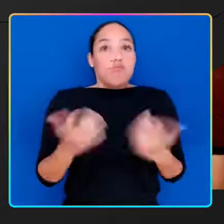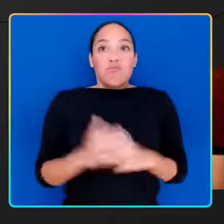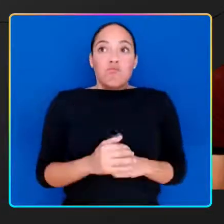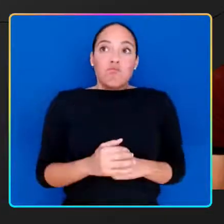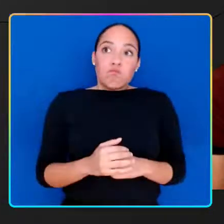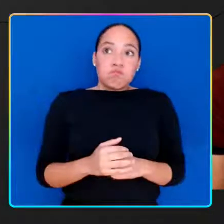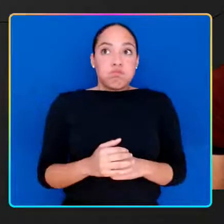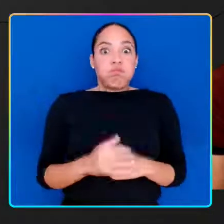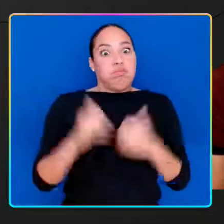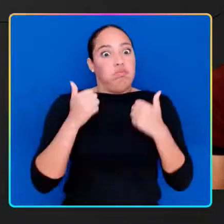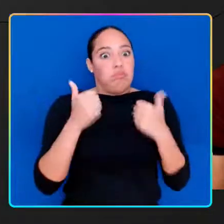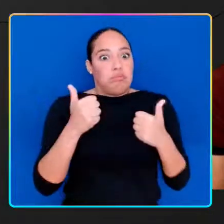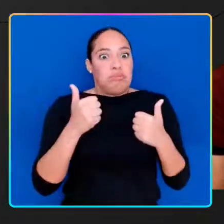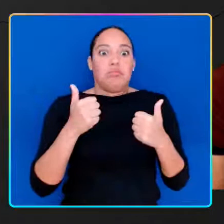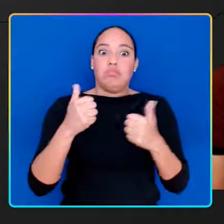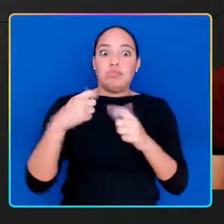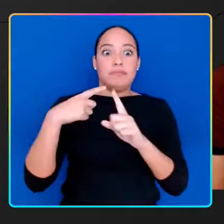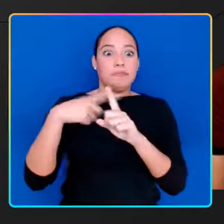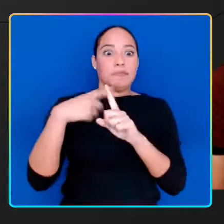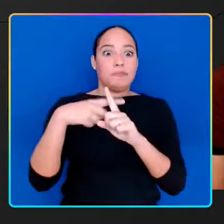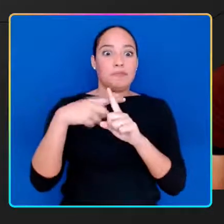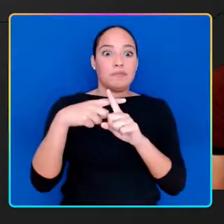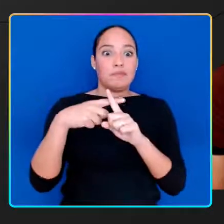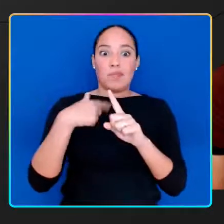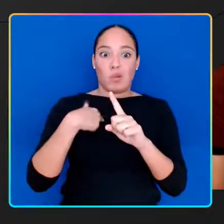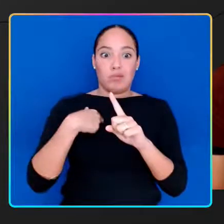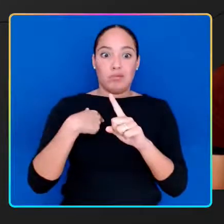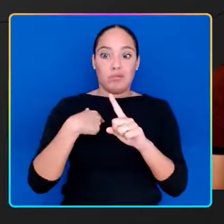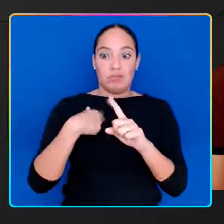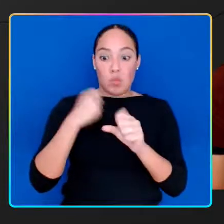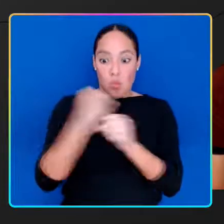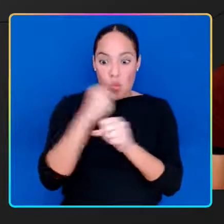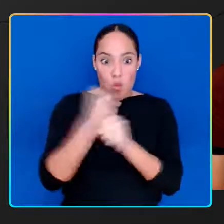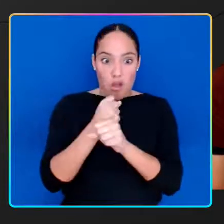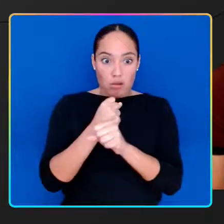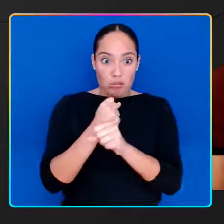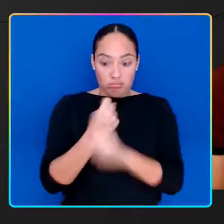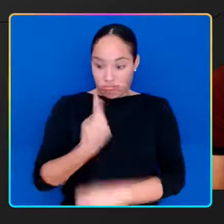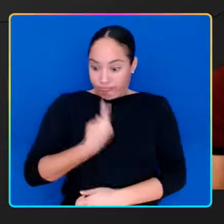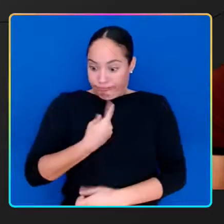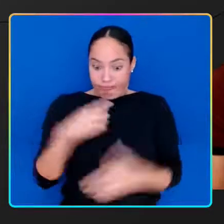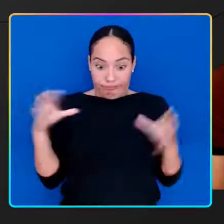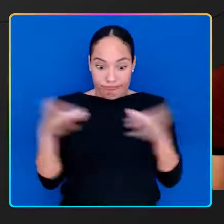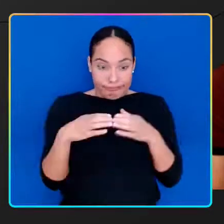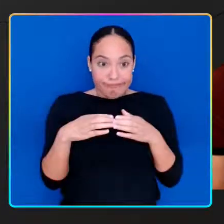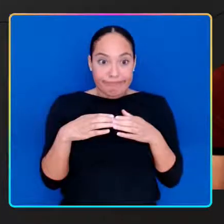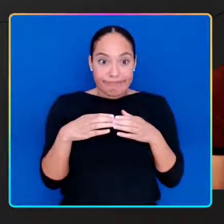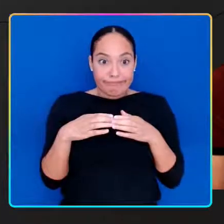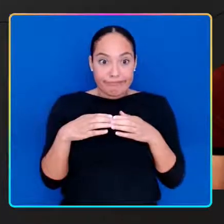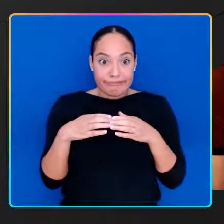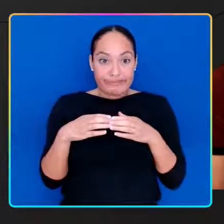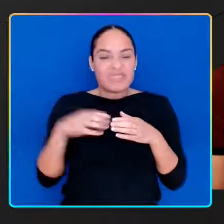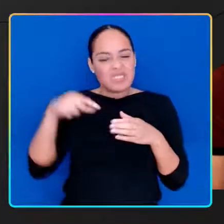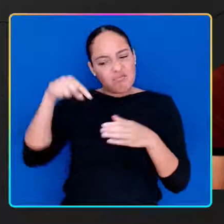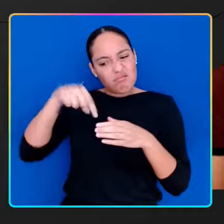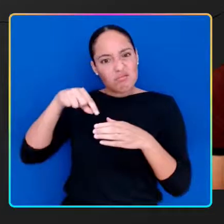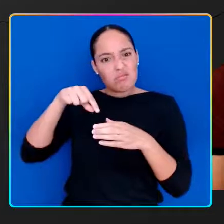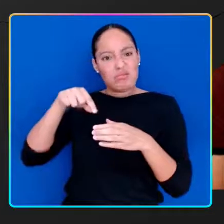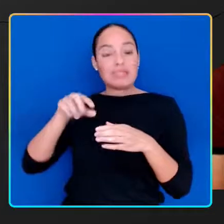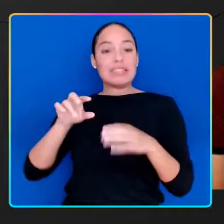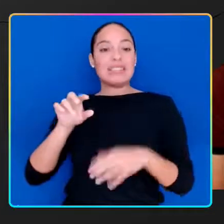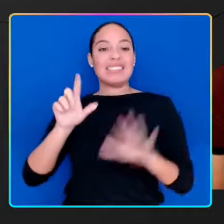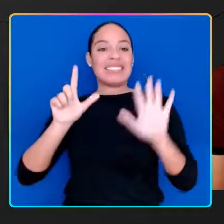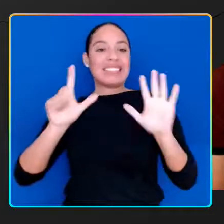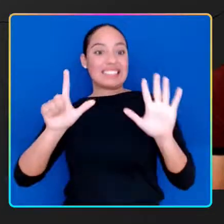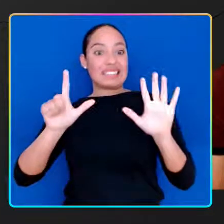independent on what we do. The innovation lab team is small right now. We are just 7 people, but our